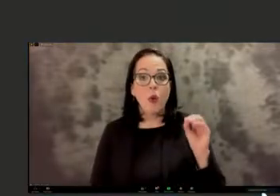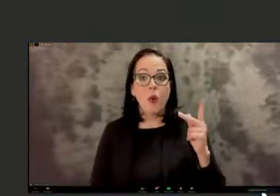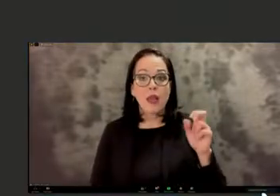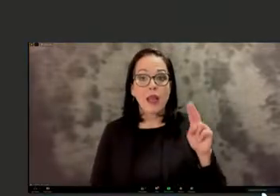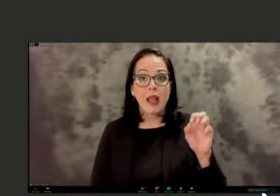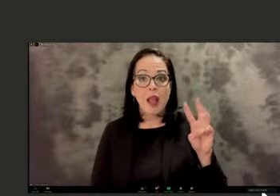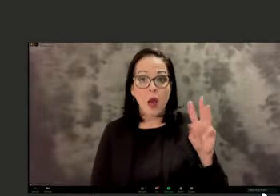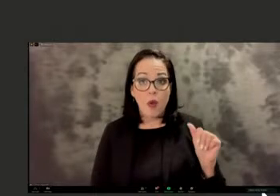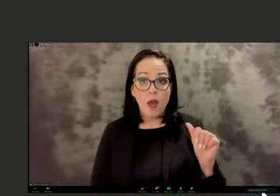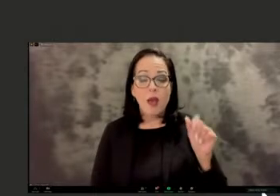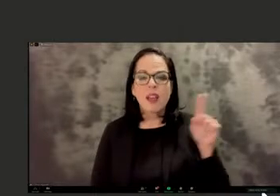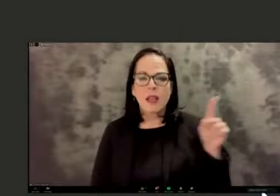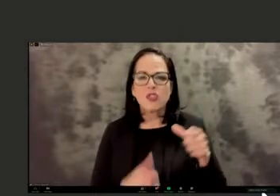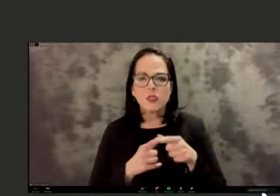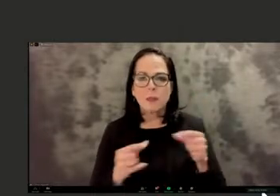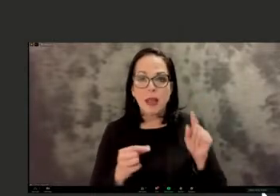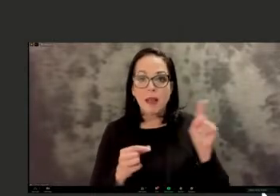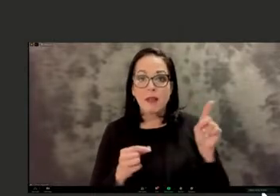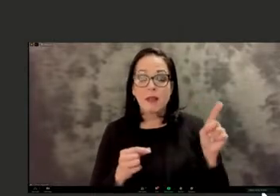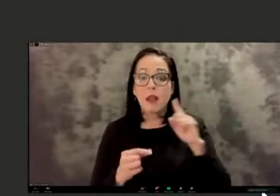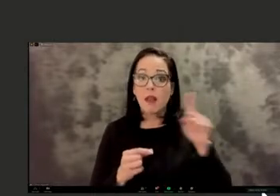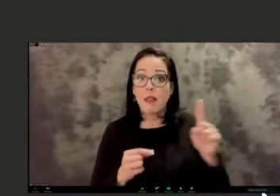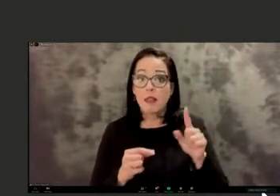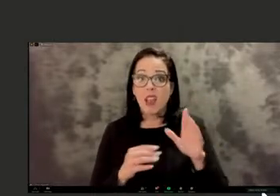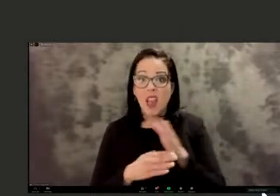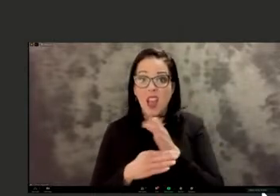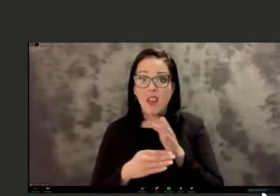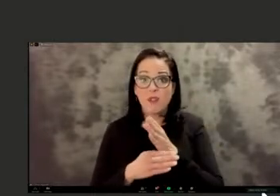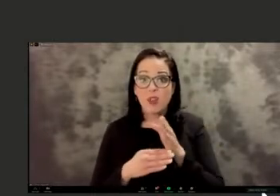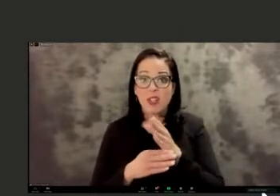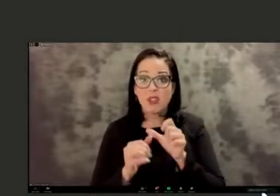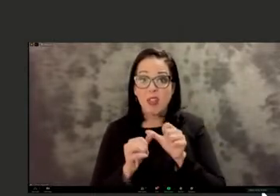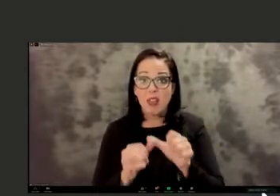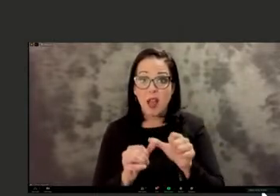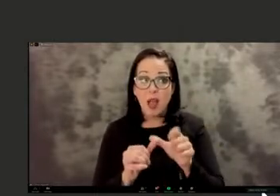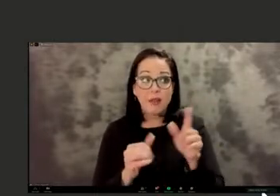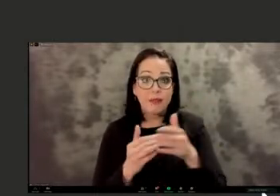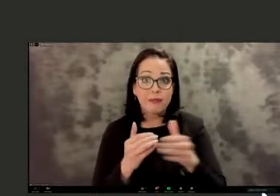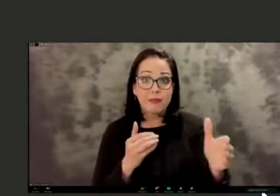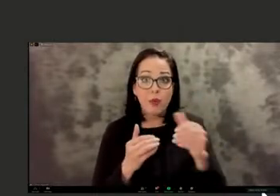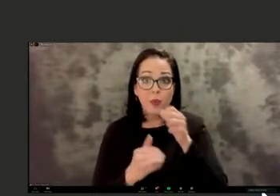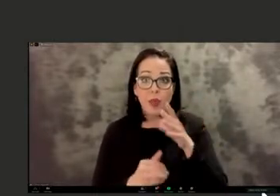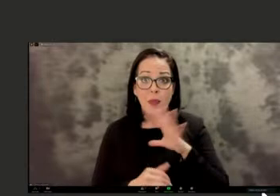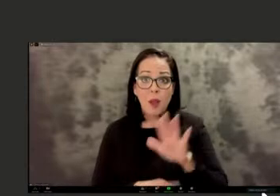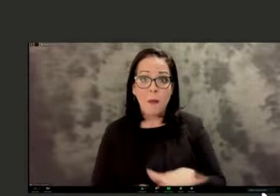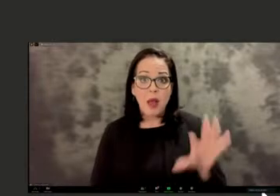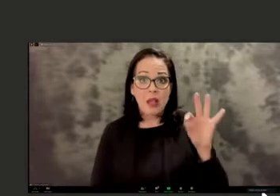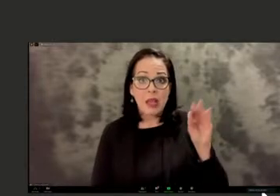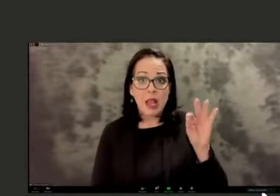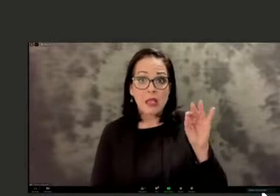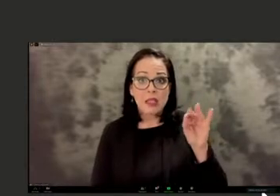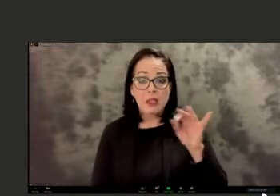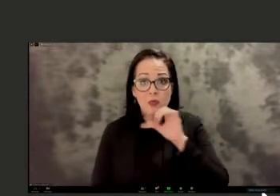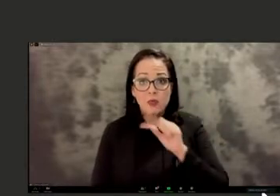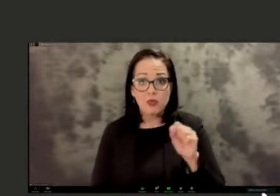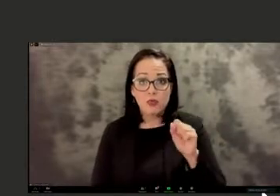the average lifespan of individuals there, of women, is around 90 years old. And when you look at